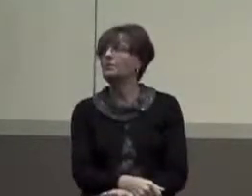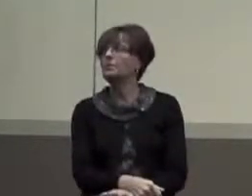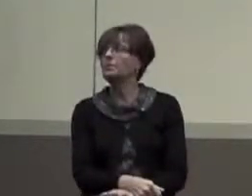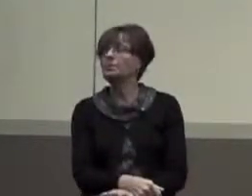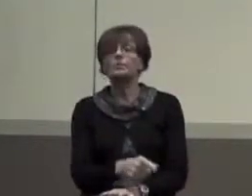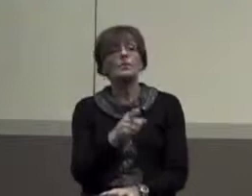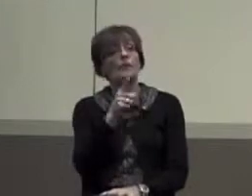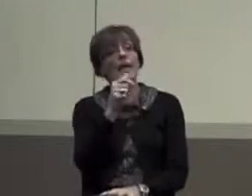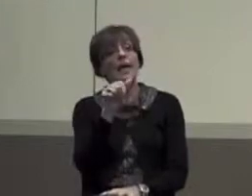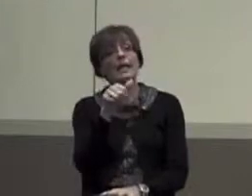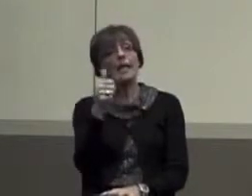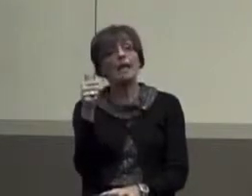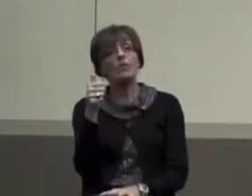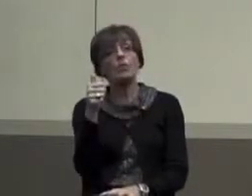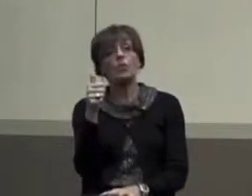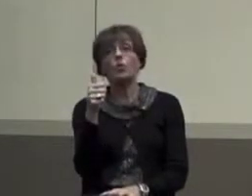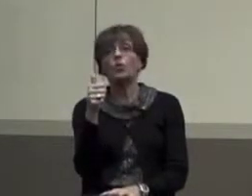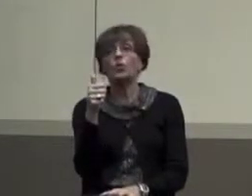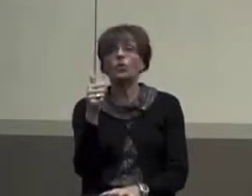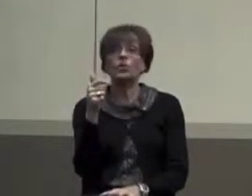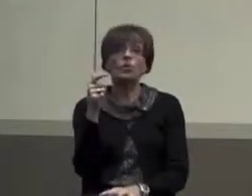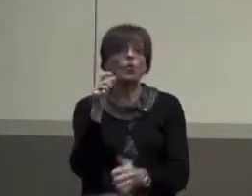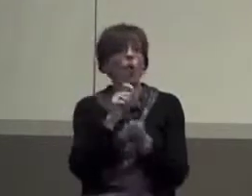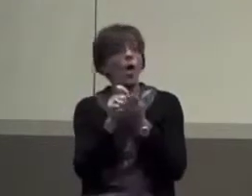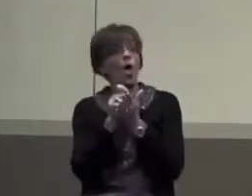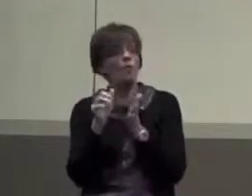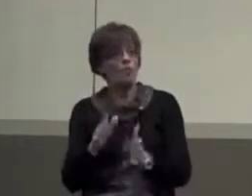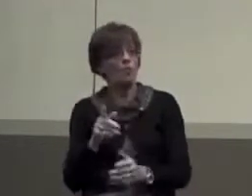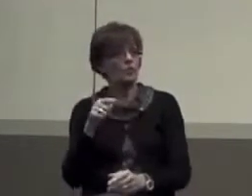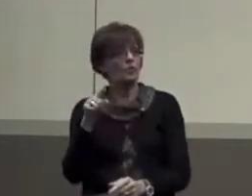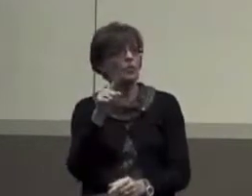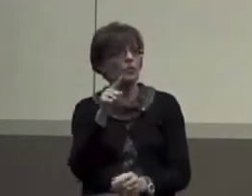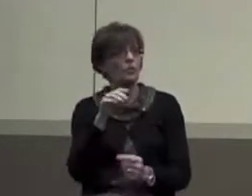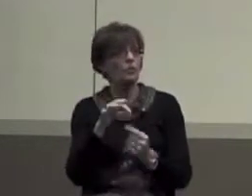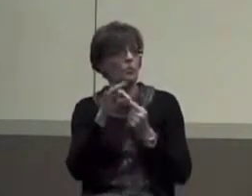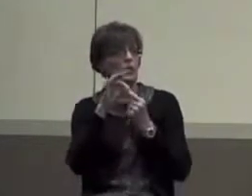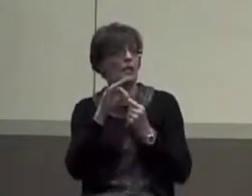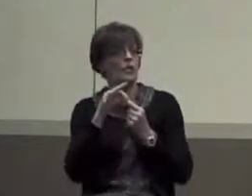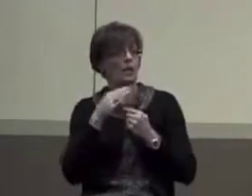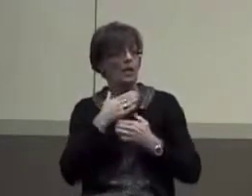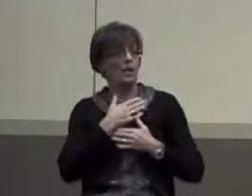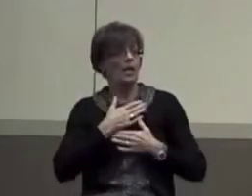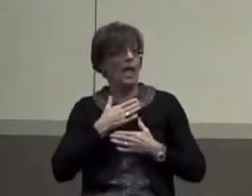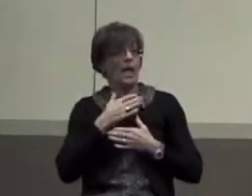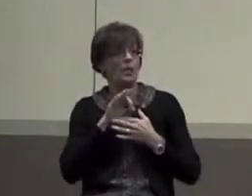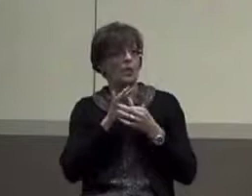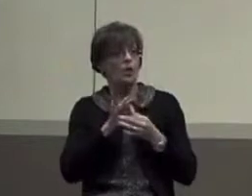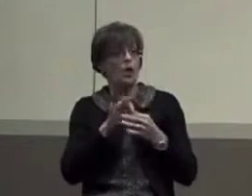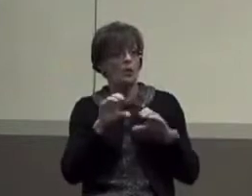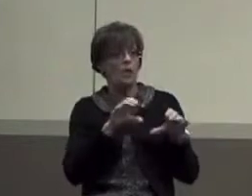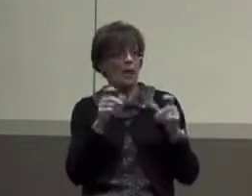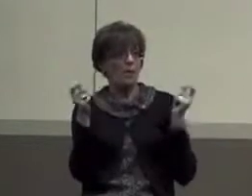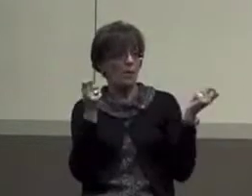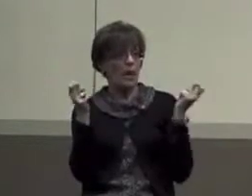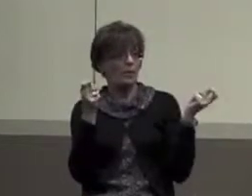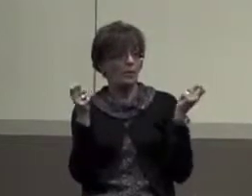Any other authors that you particularly like as far as behavior management?